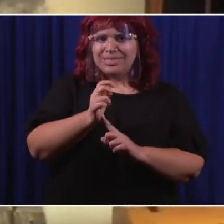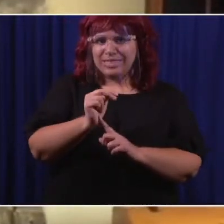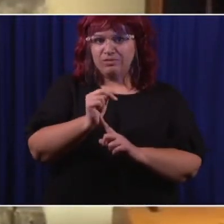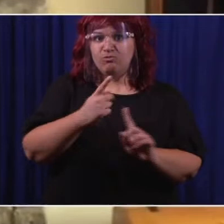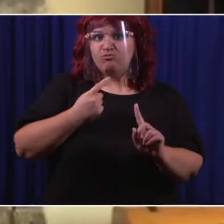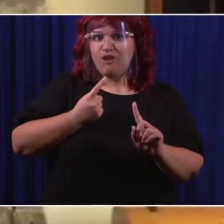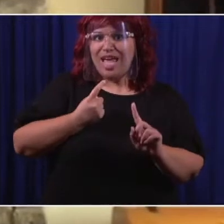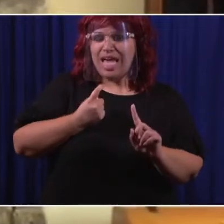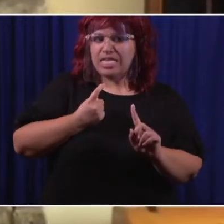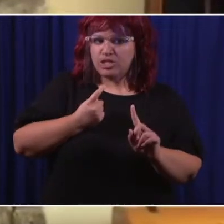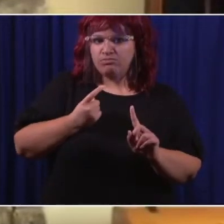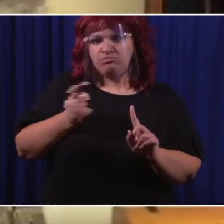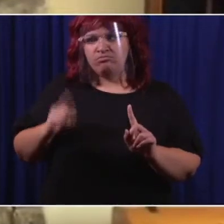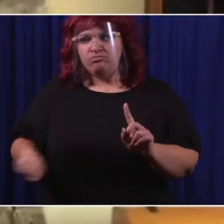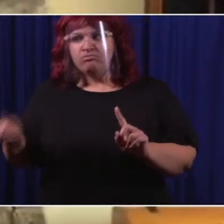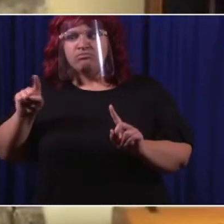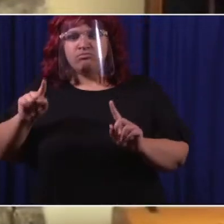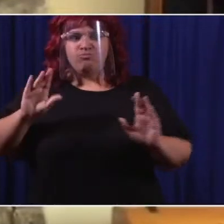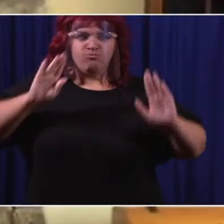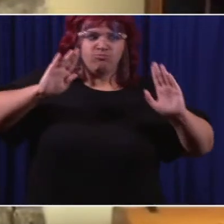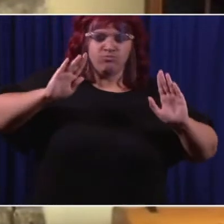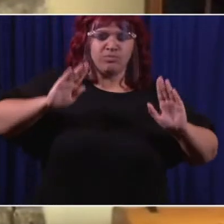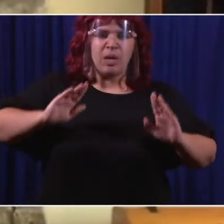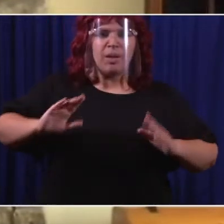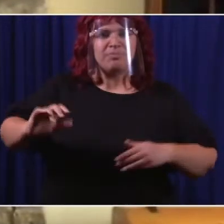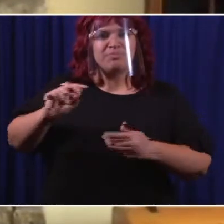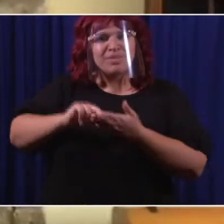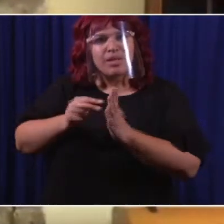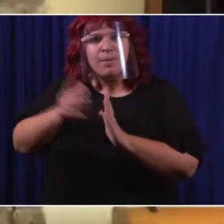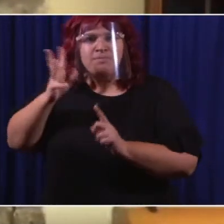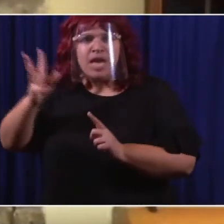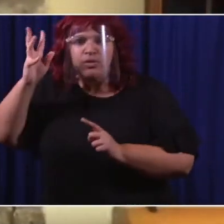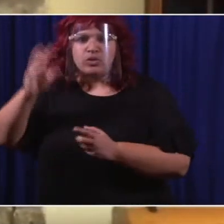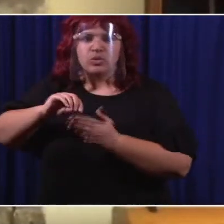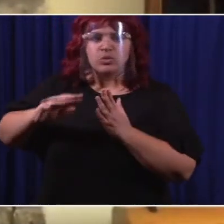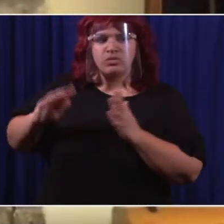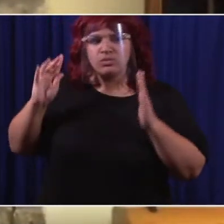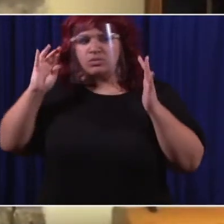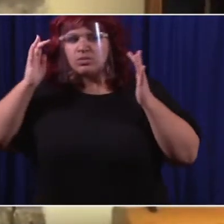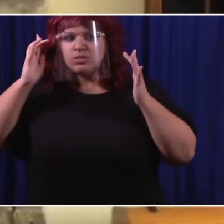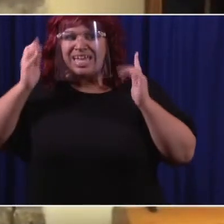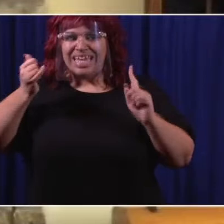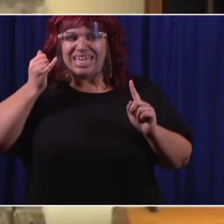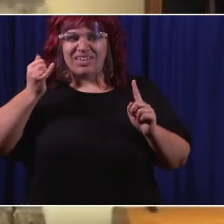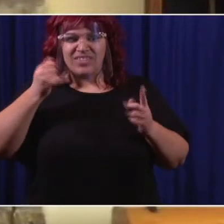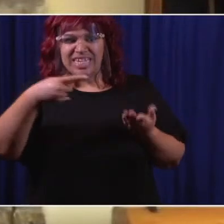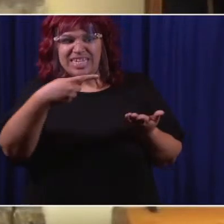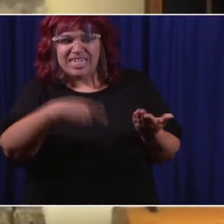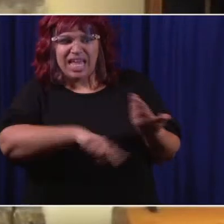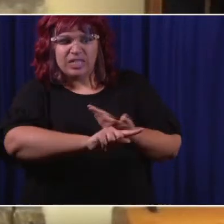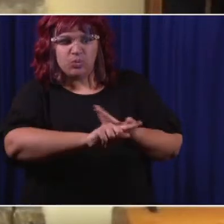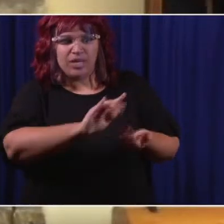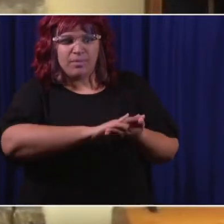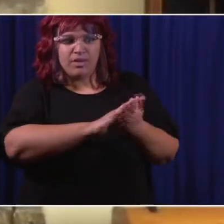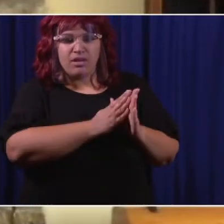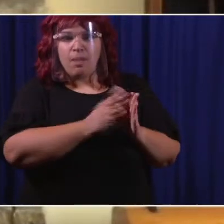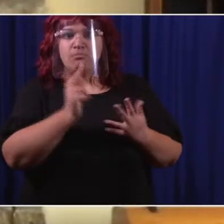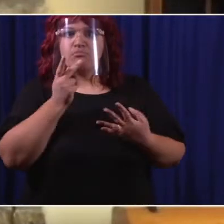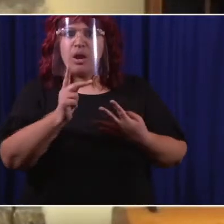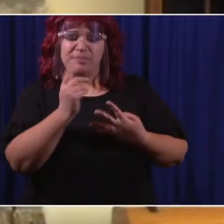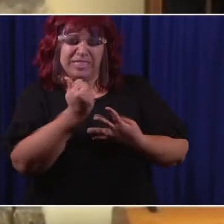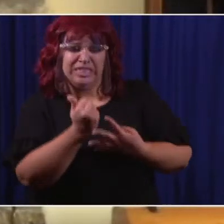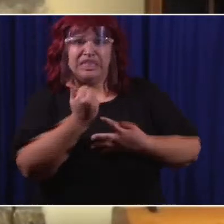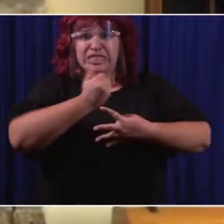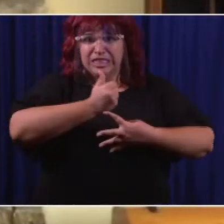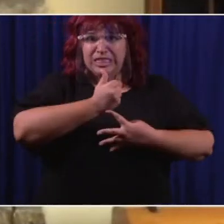parents, teachers, and students are wondering what's going to happen if their county turns purple next week. You've said schools are not the spread problem, that